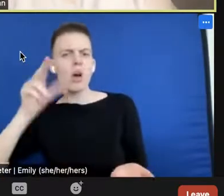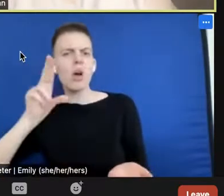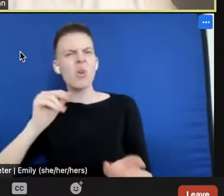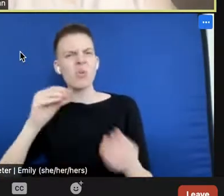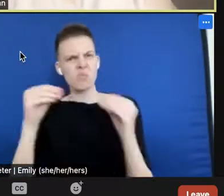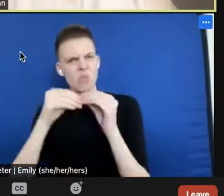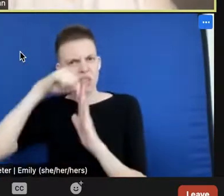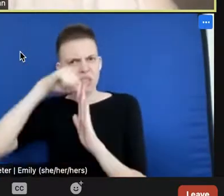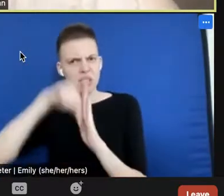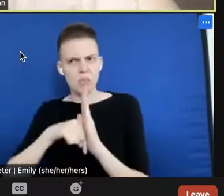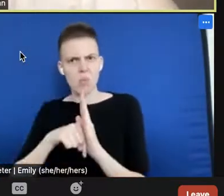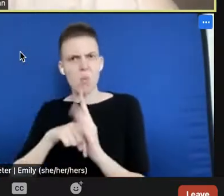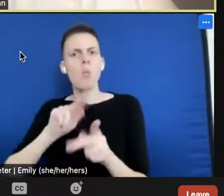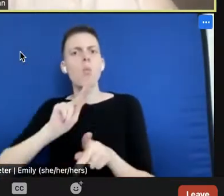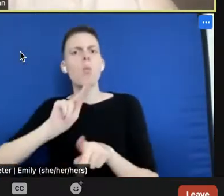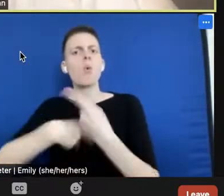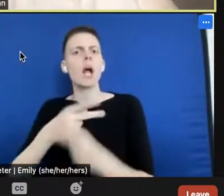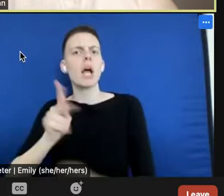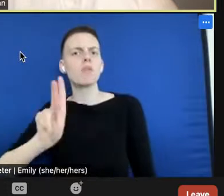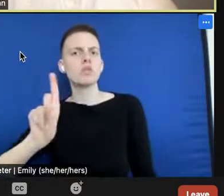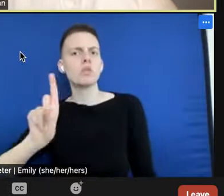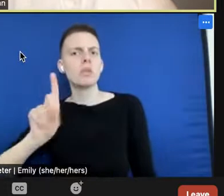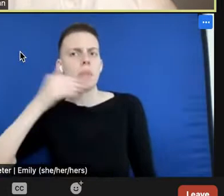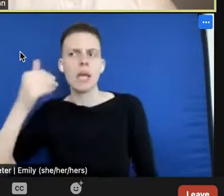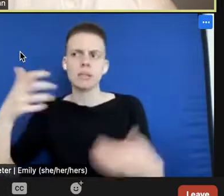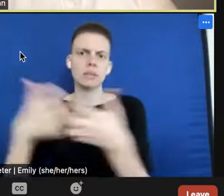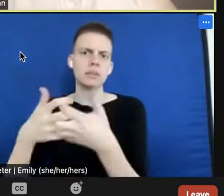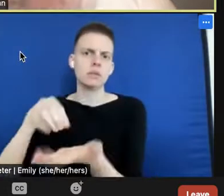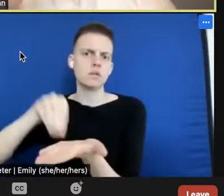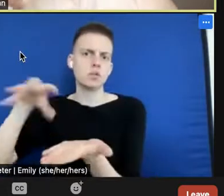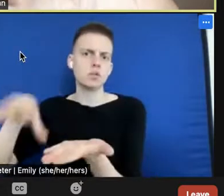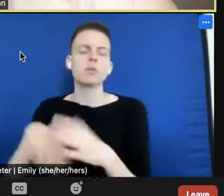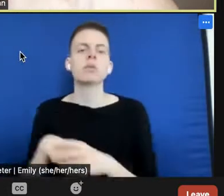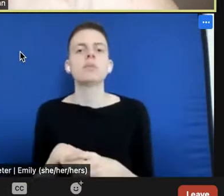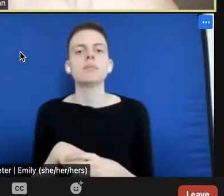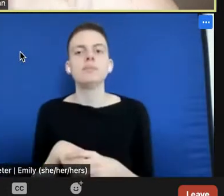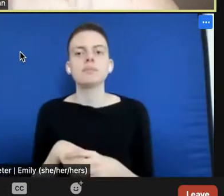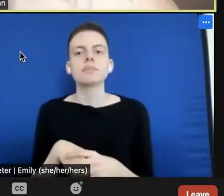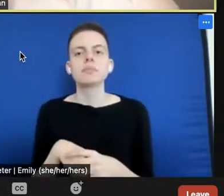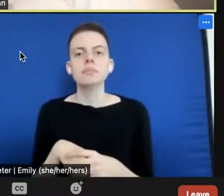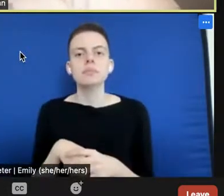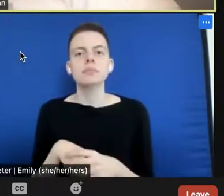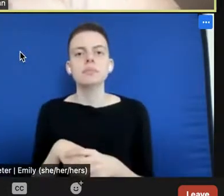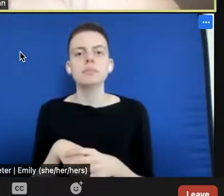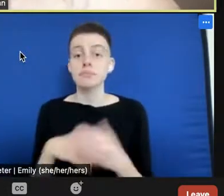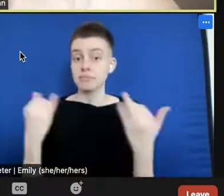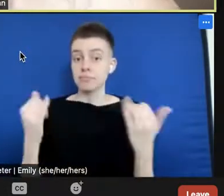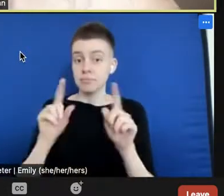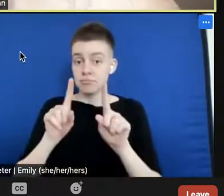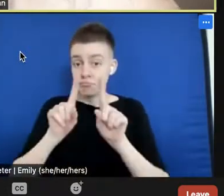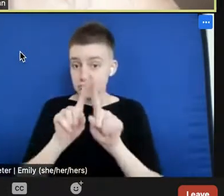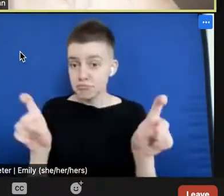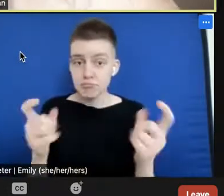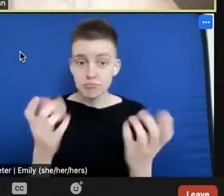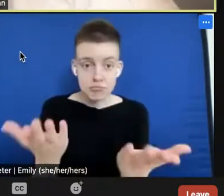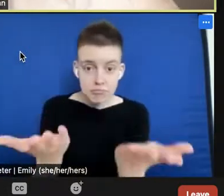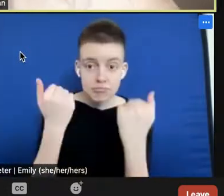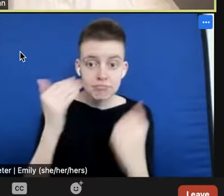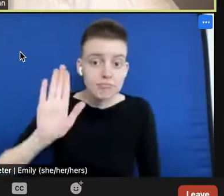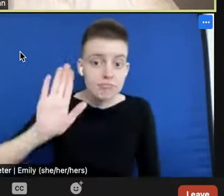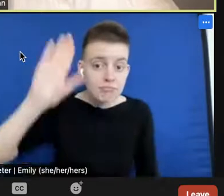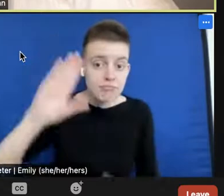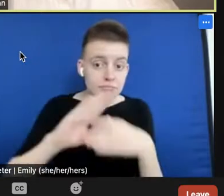can this child handle. I also want to ask you, and if somebody wants to break in and offer their opinion at this